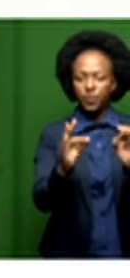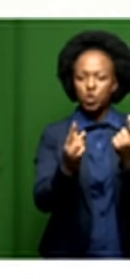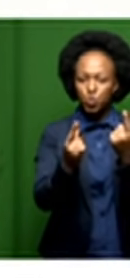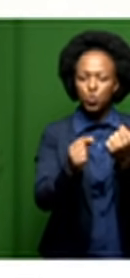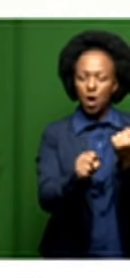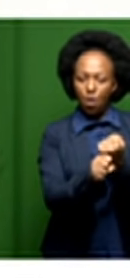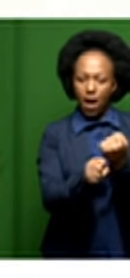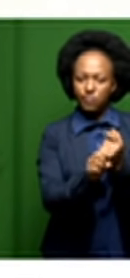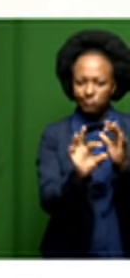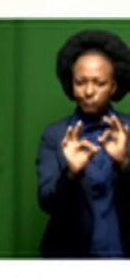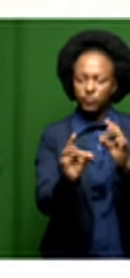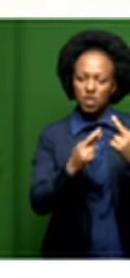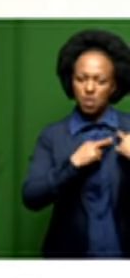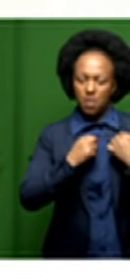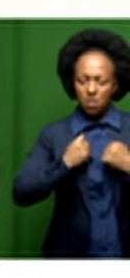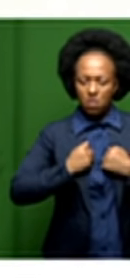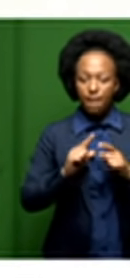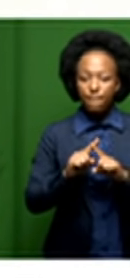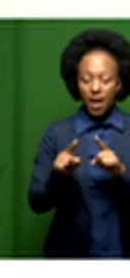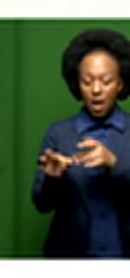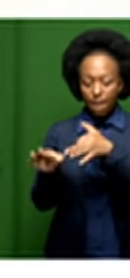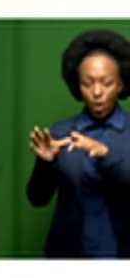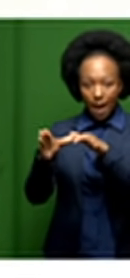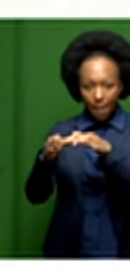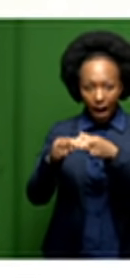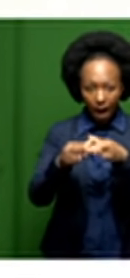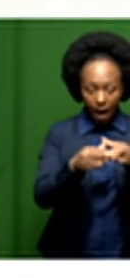on our mandate. But political parties might